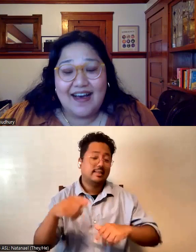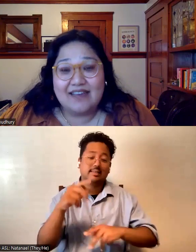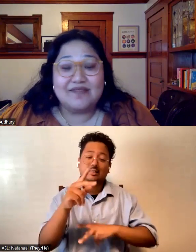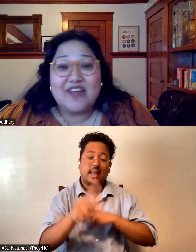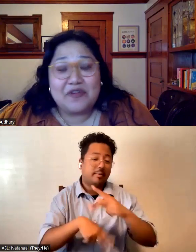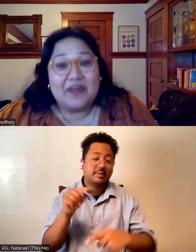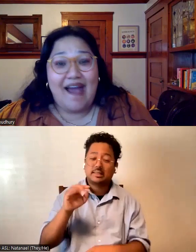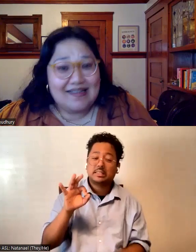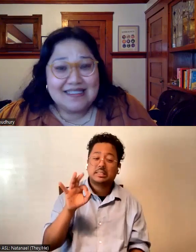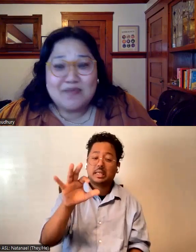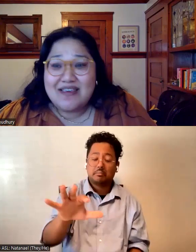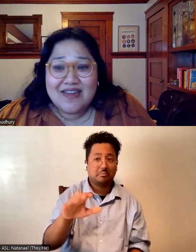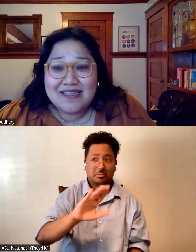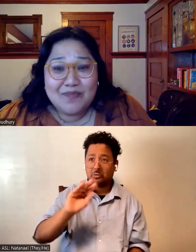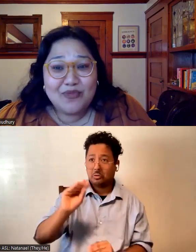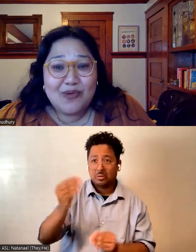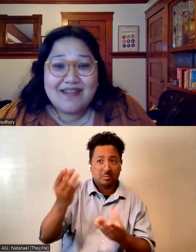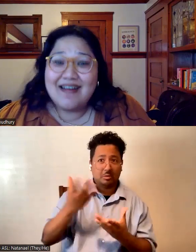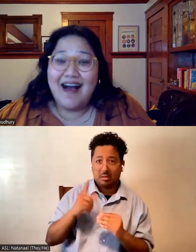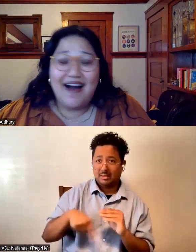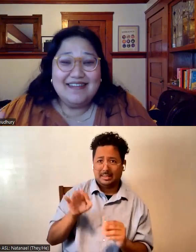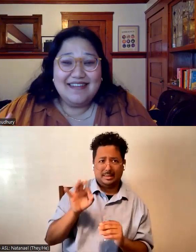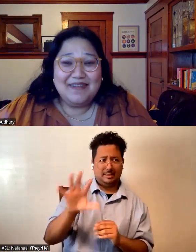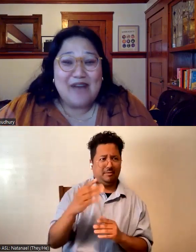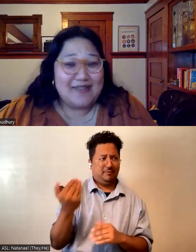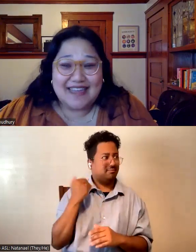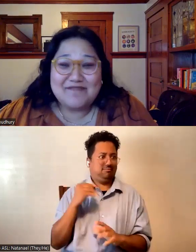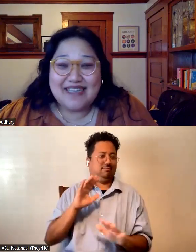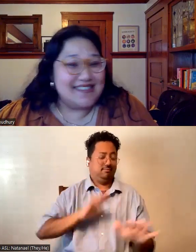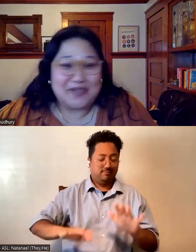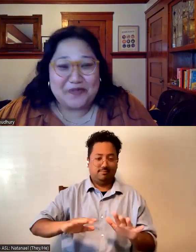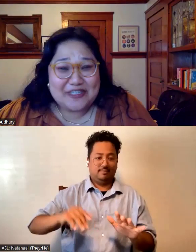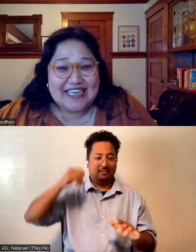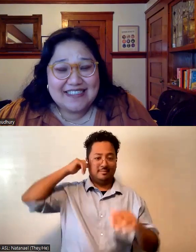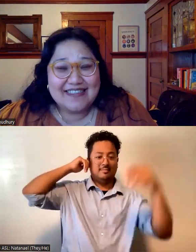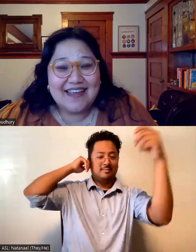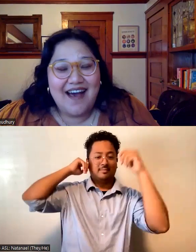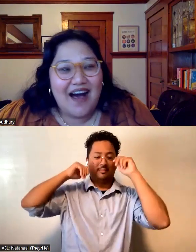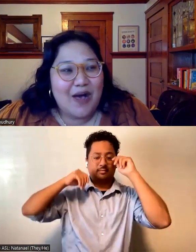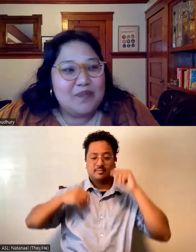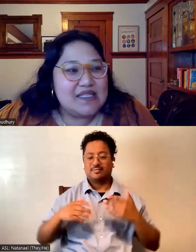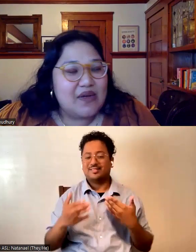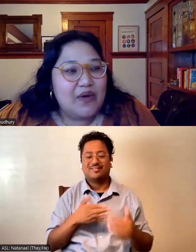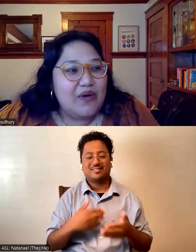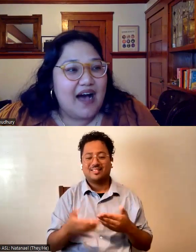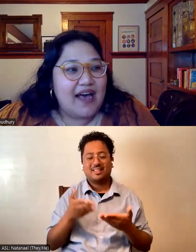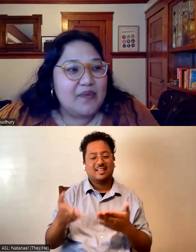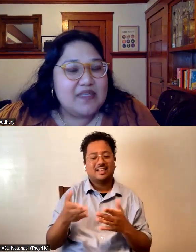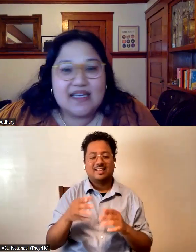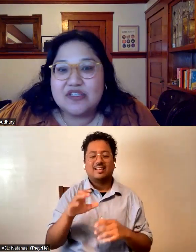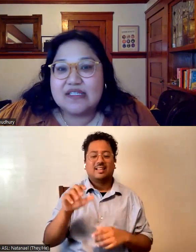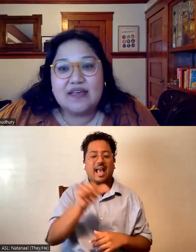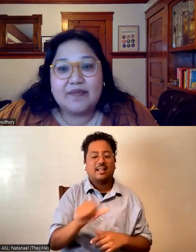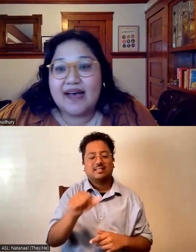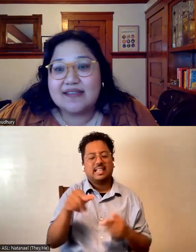me. I've never been asked to be given a tip before outside of my server days. So I would